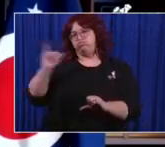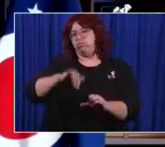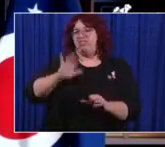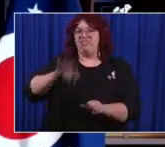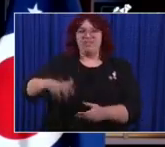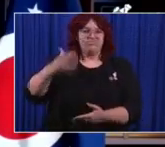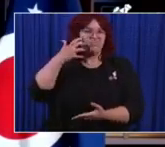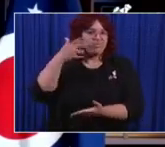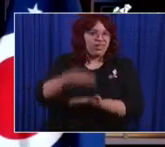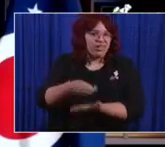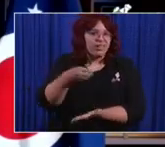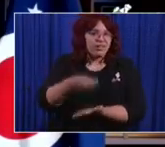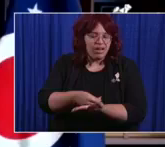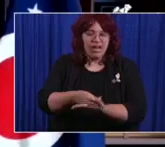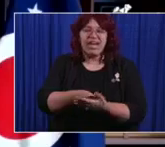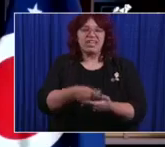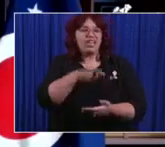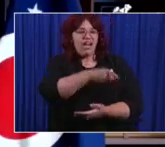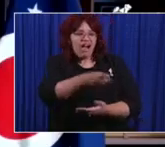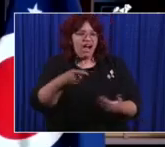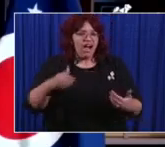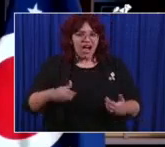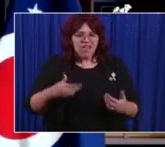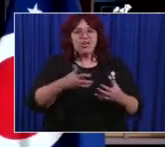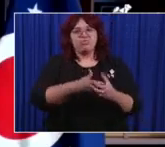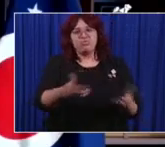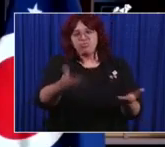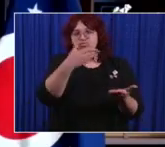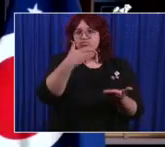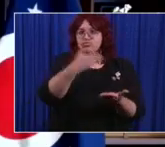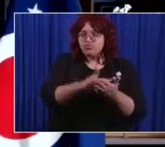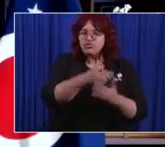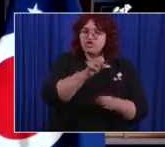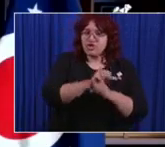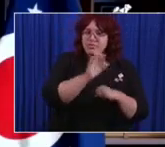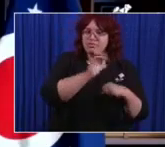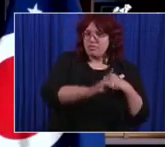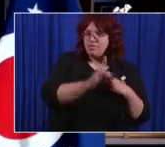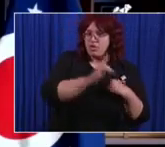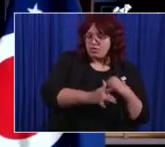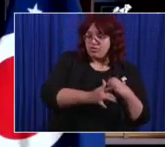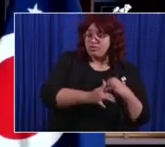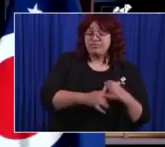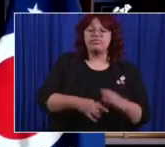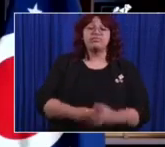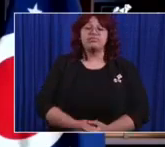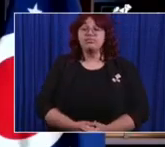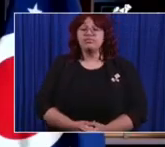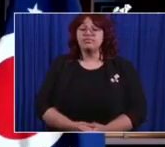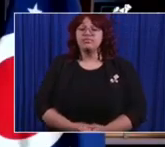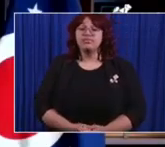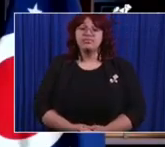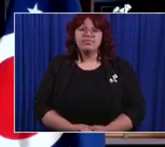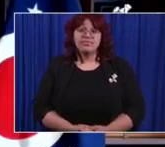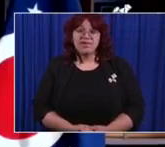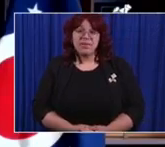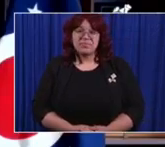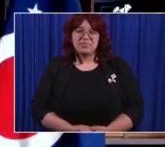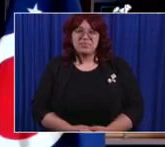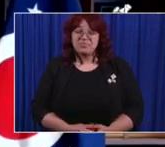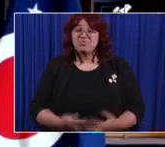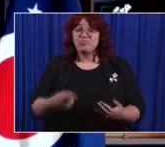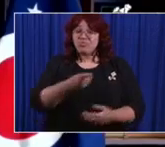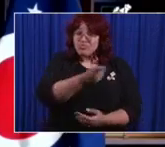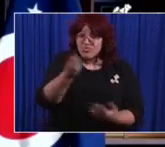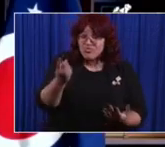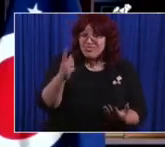number of jobs that pay those wages. And we have a variety of resources for you to get